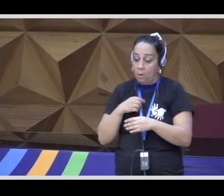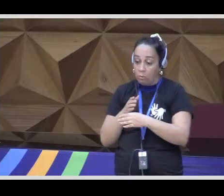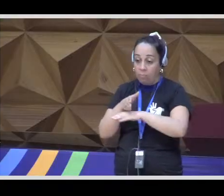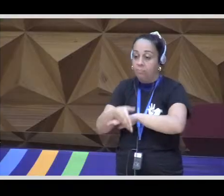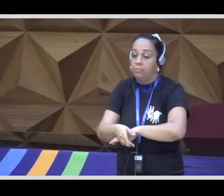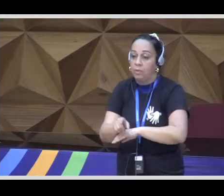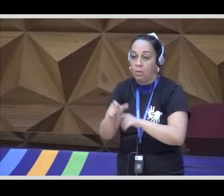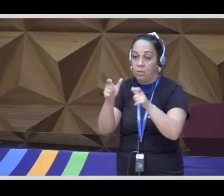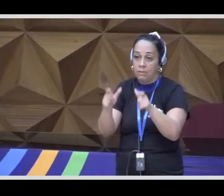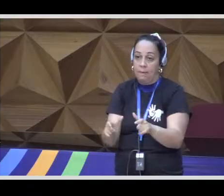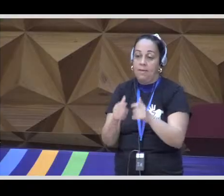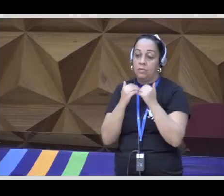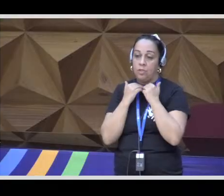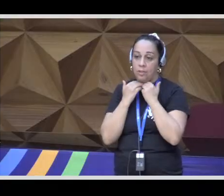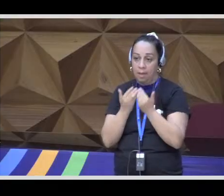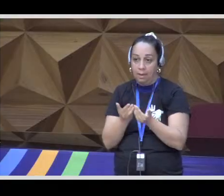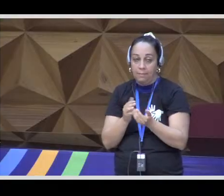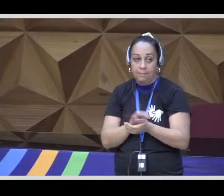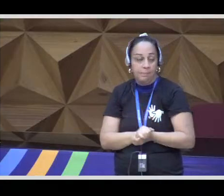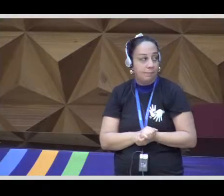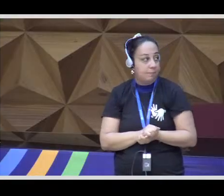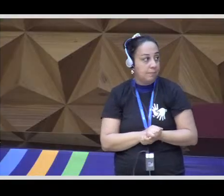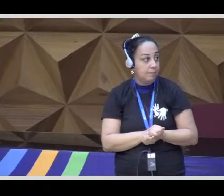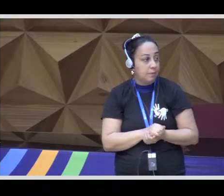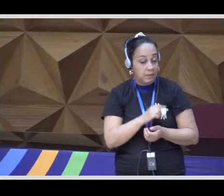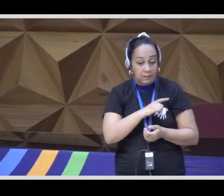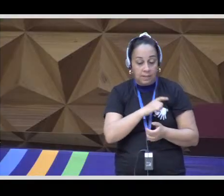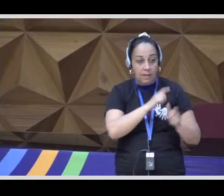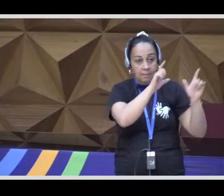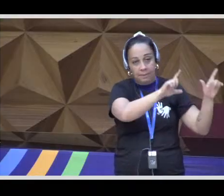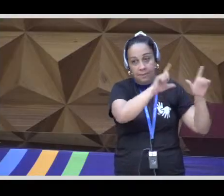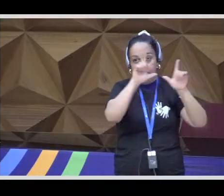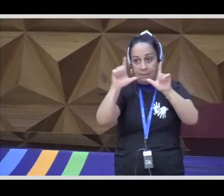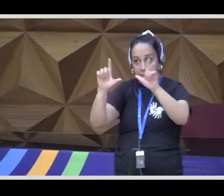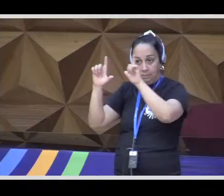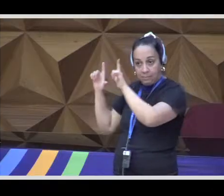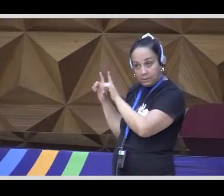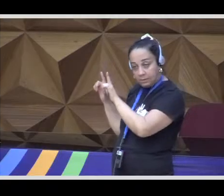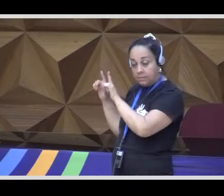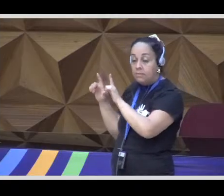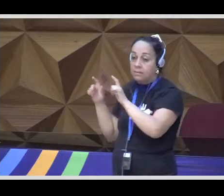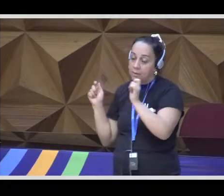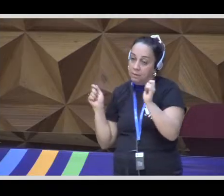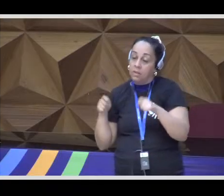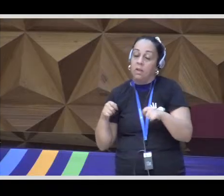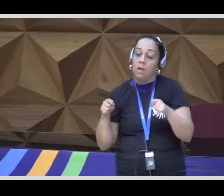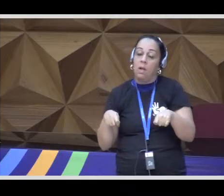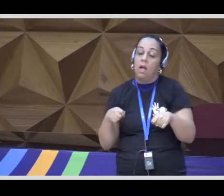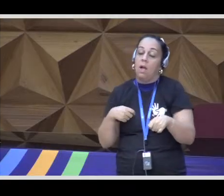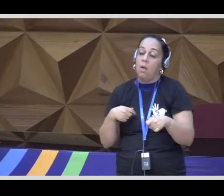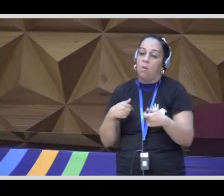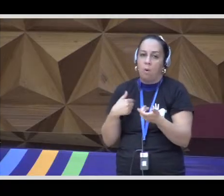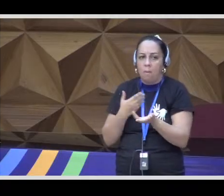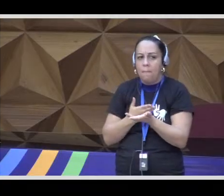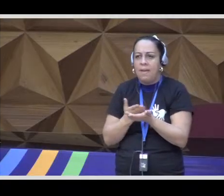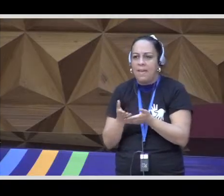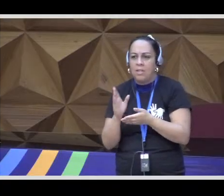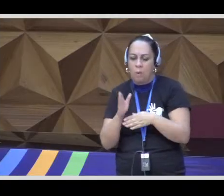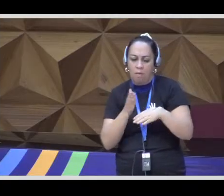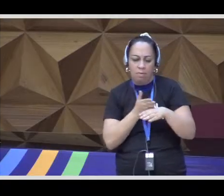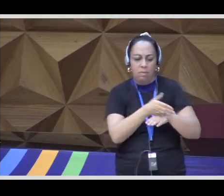multiple monitors and one of the monitors is over here, then I'm starting to get into space. Or even if I'm